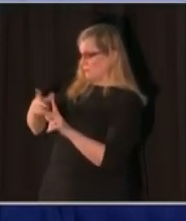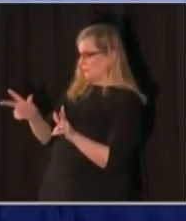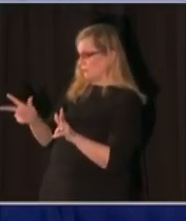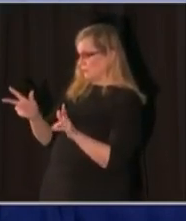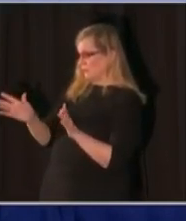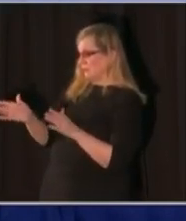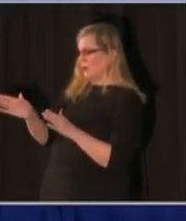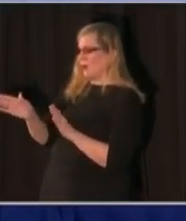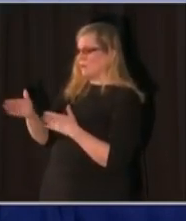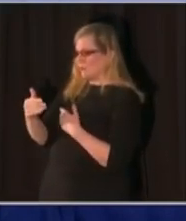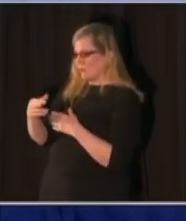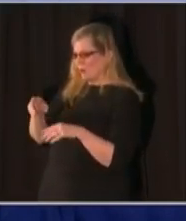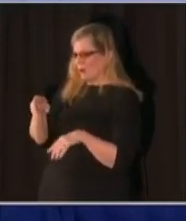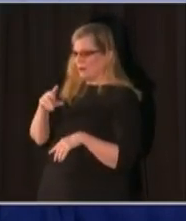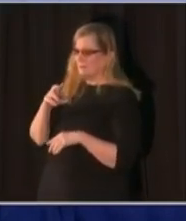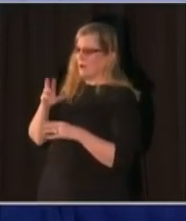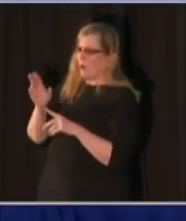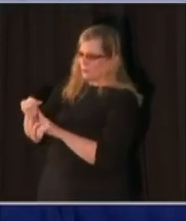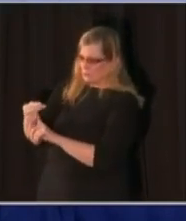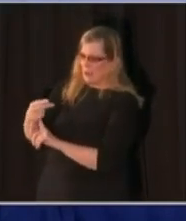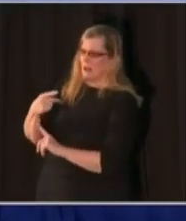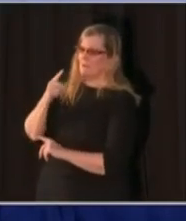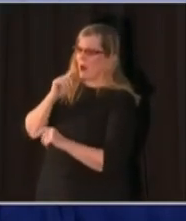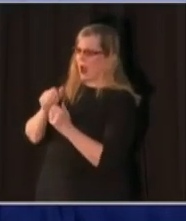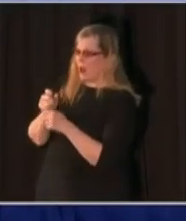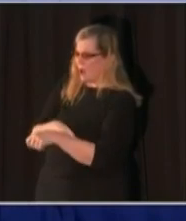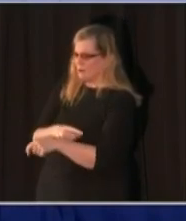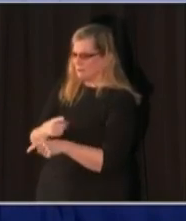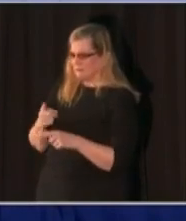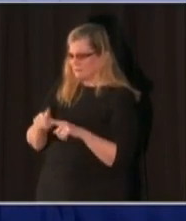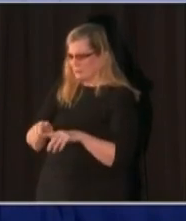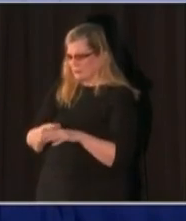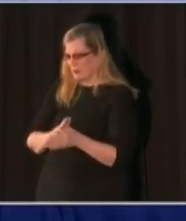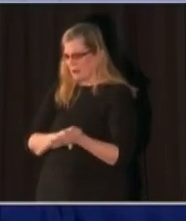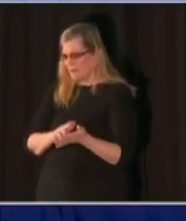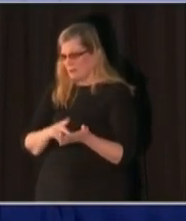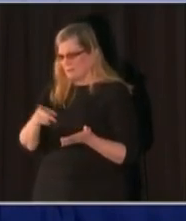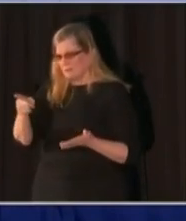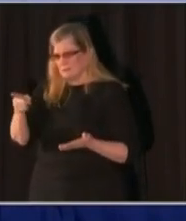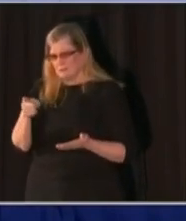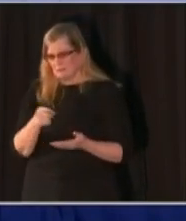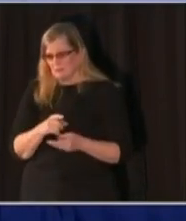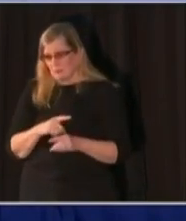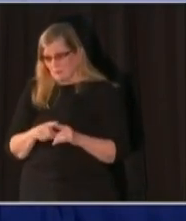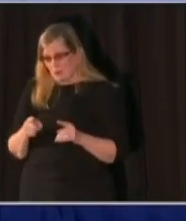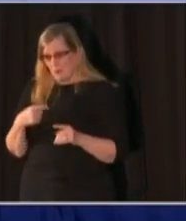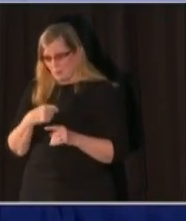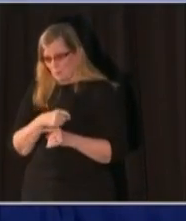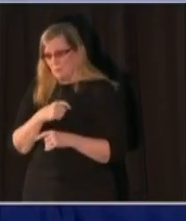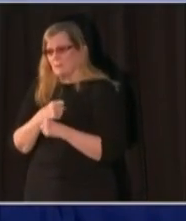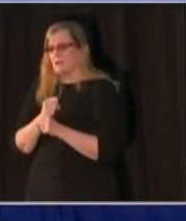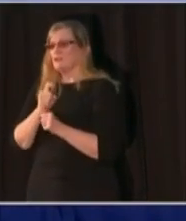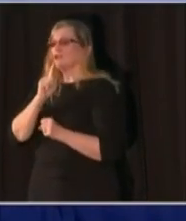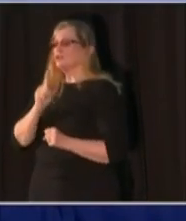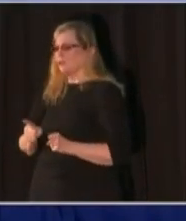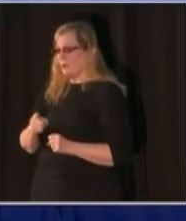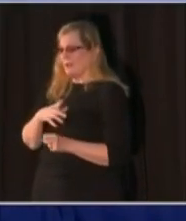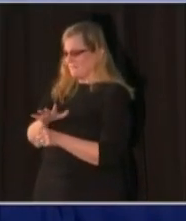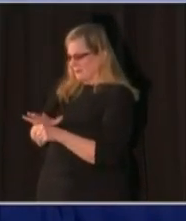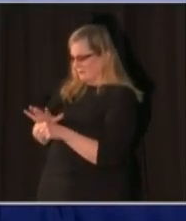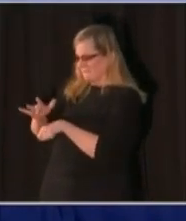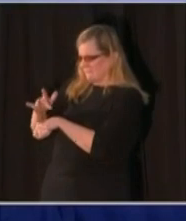them. I'll have to take a look at the exact paperwork on the contract for how long, but we're ensuring that we have the adequate space to be able to do what